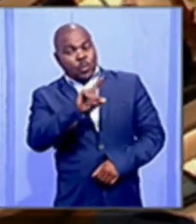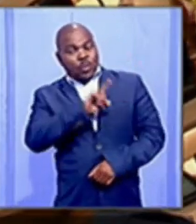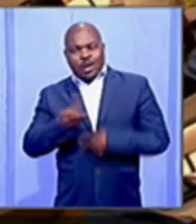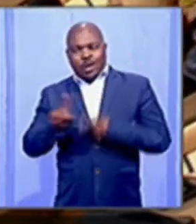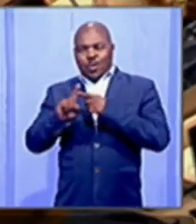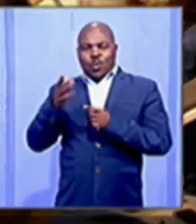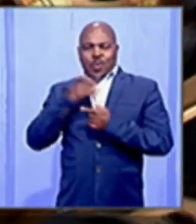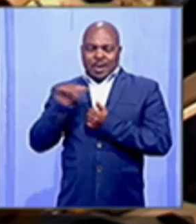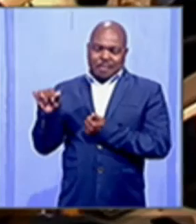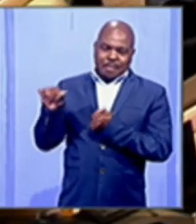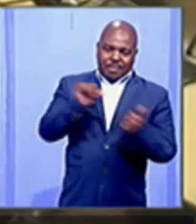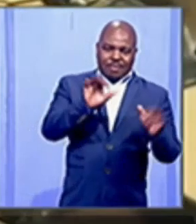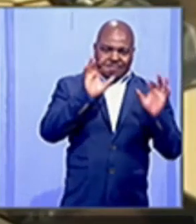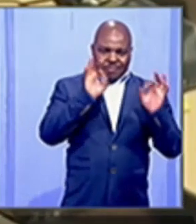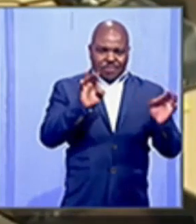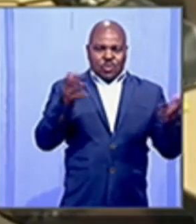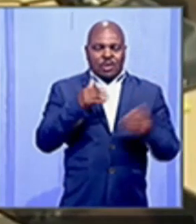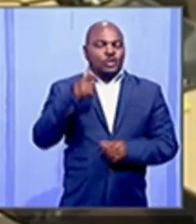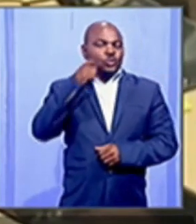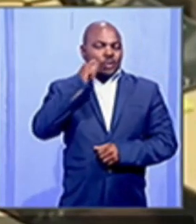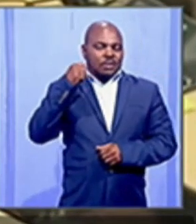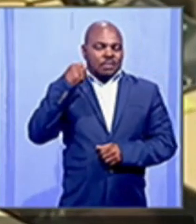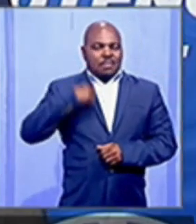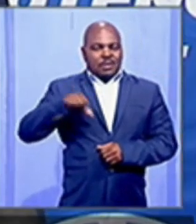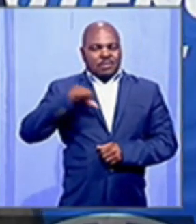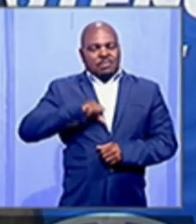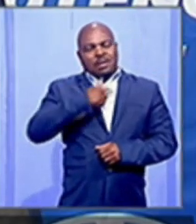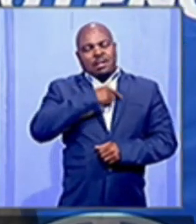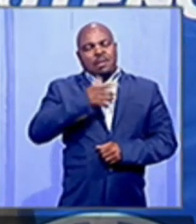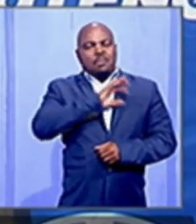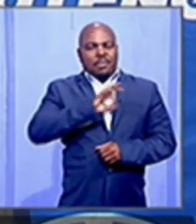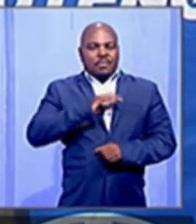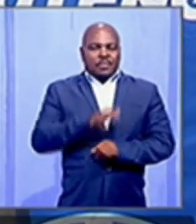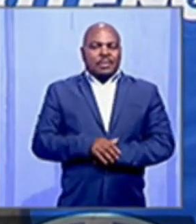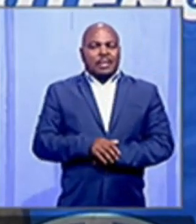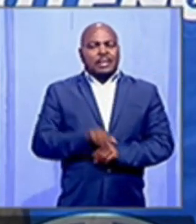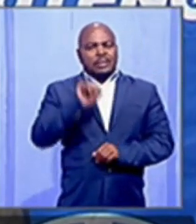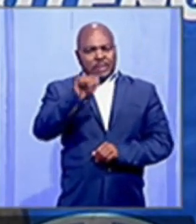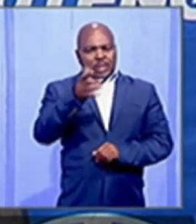tirong jaaka meyara wa Tshwane. There was a time when they were part of the solution,